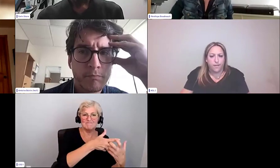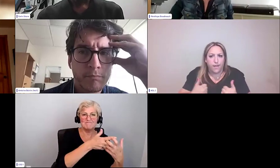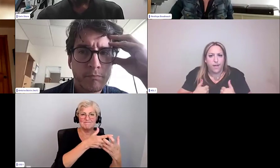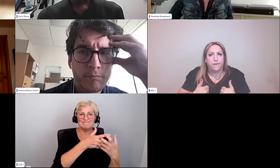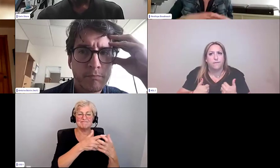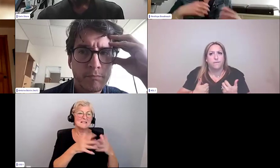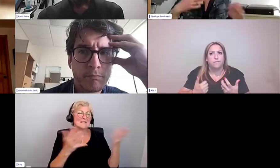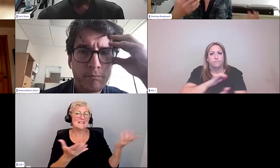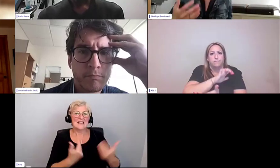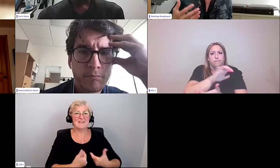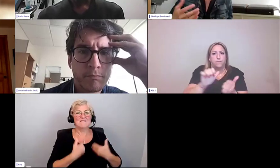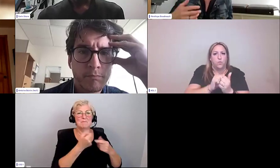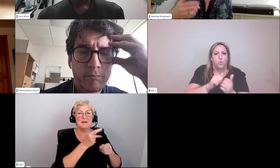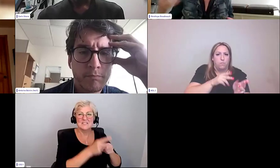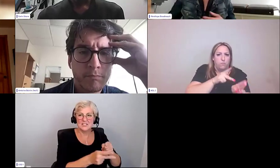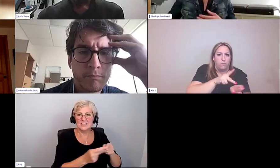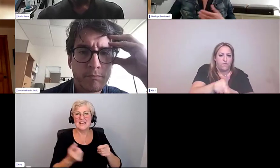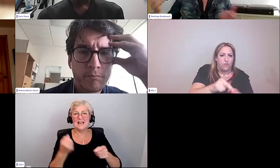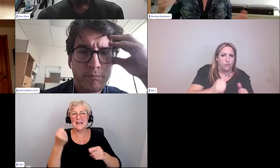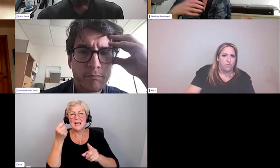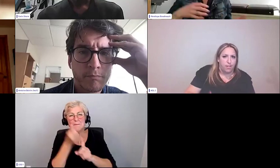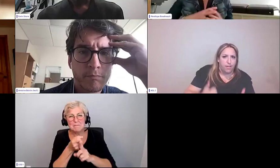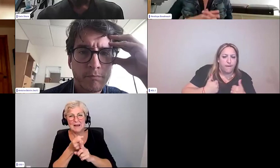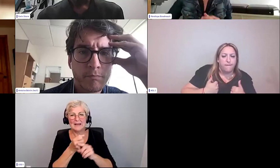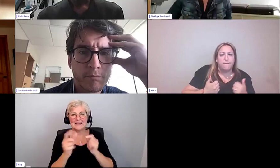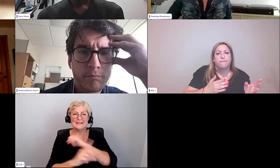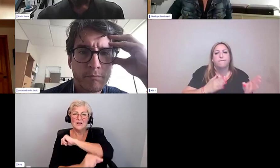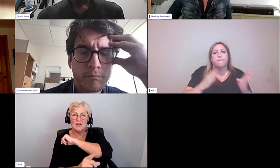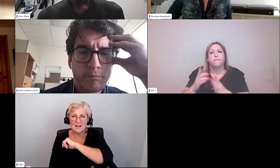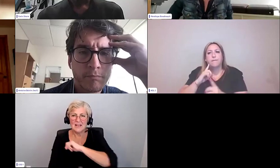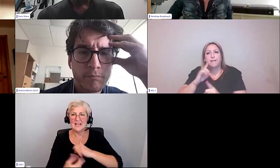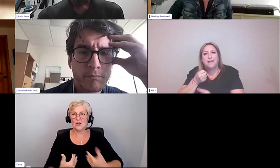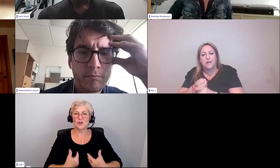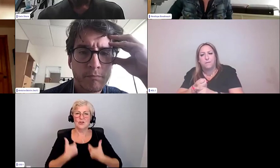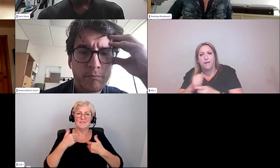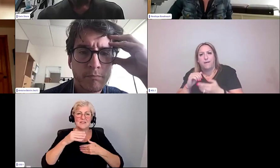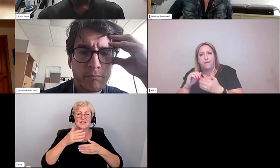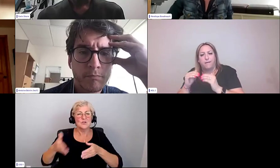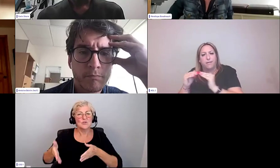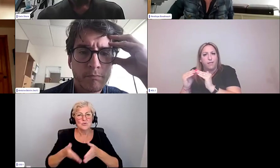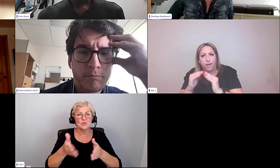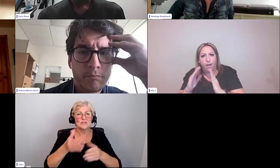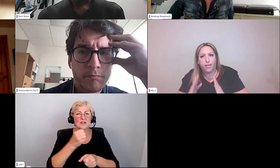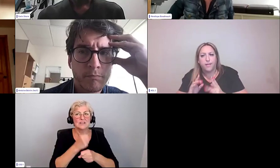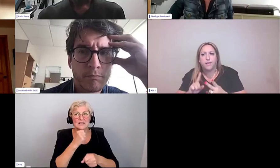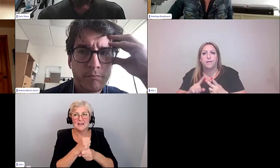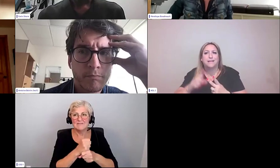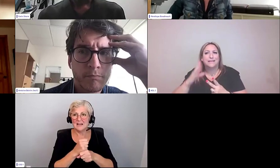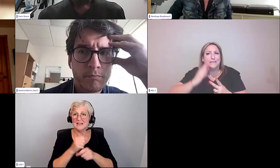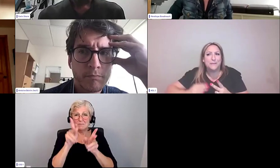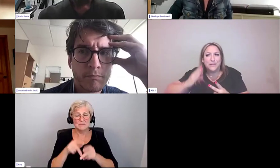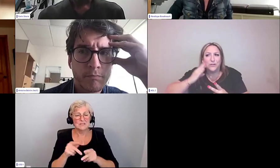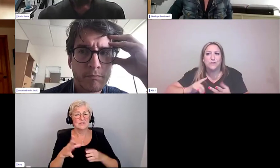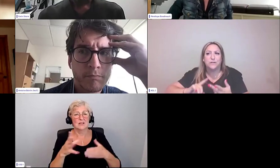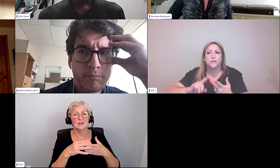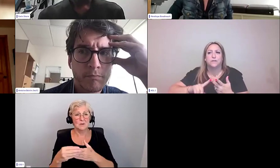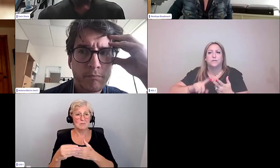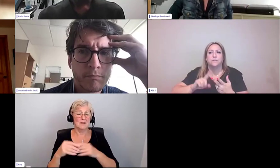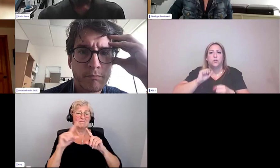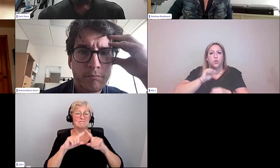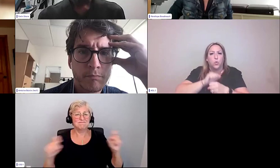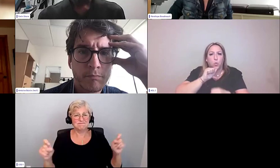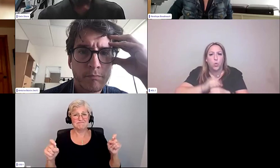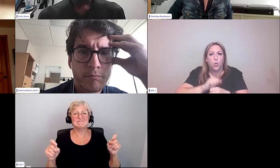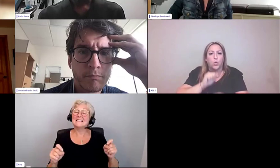with professional life, the impact of the colleagues, the experience in terms of work, the individuals that